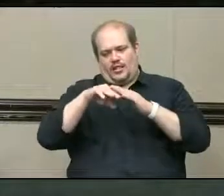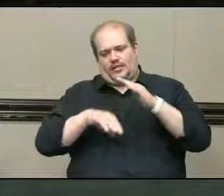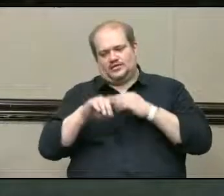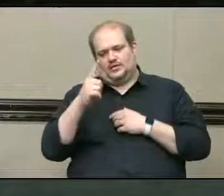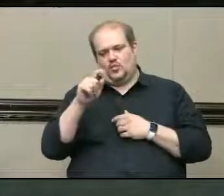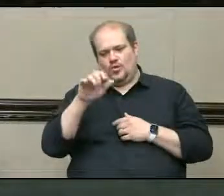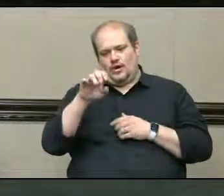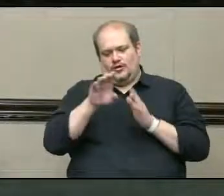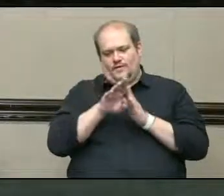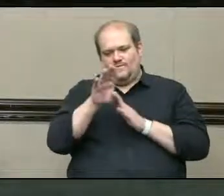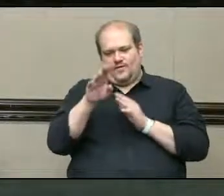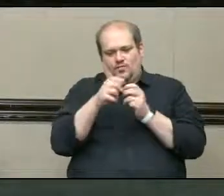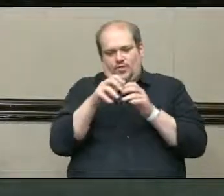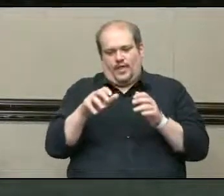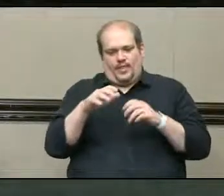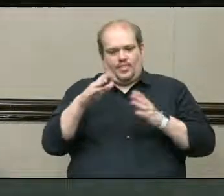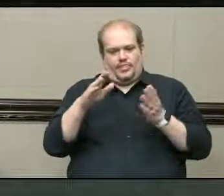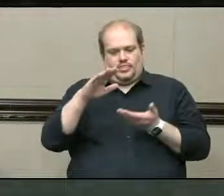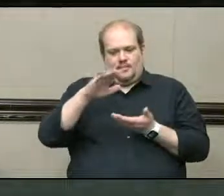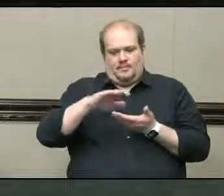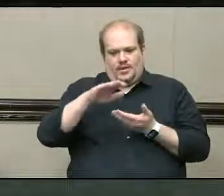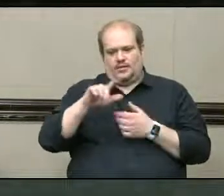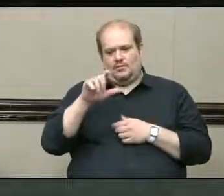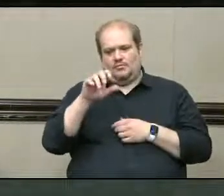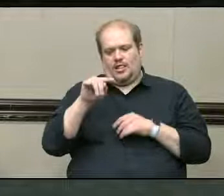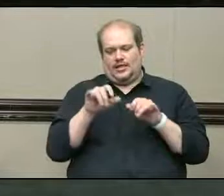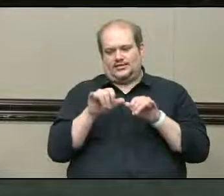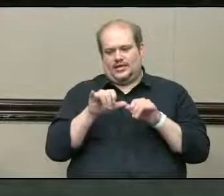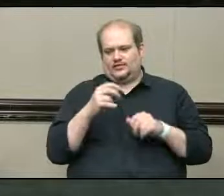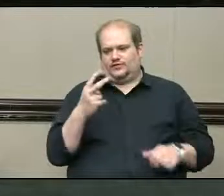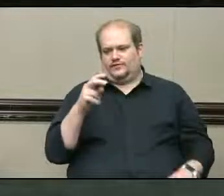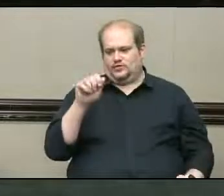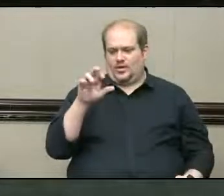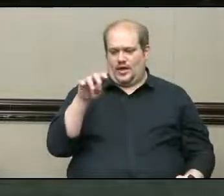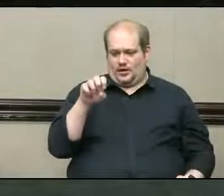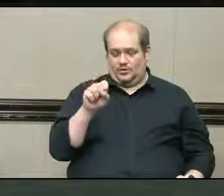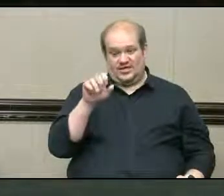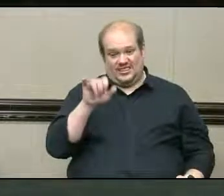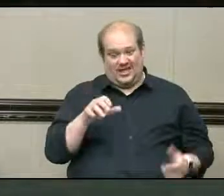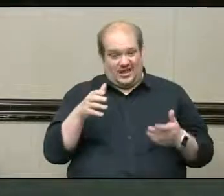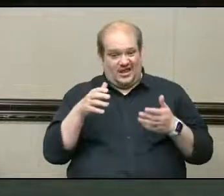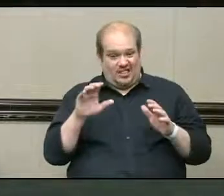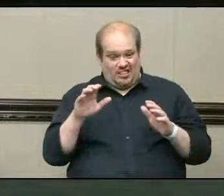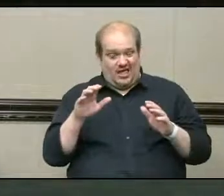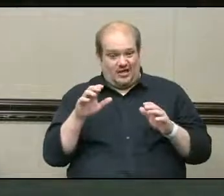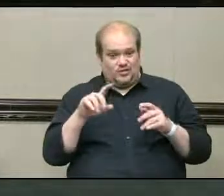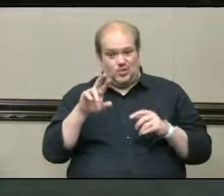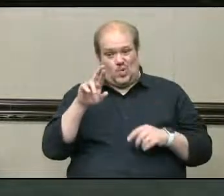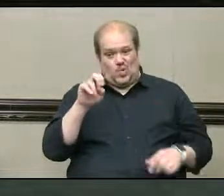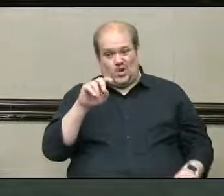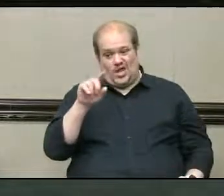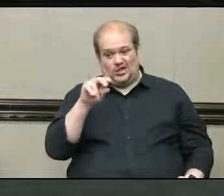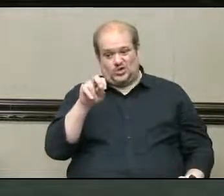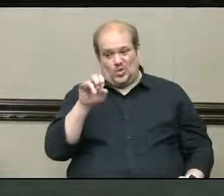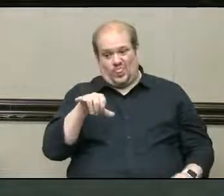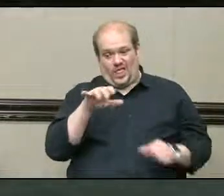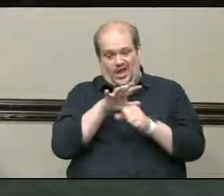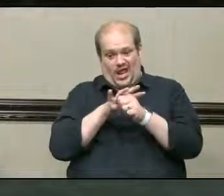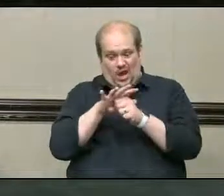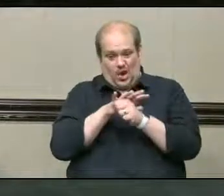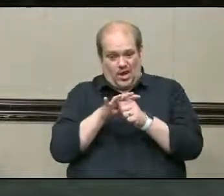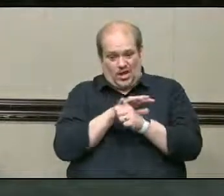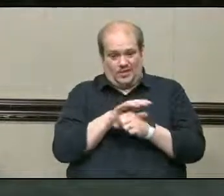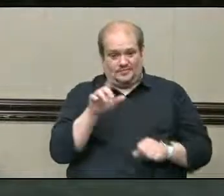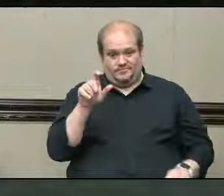without regard to the minimum lot size of 2 acres. Does this enable him to rezone this area?